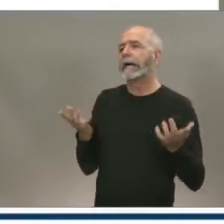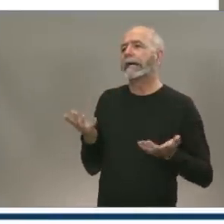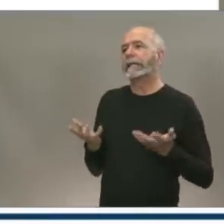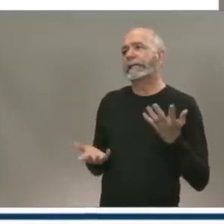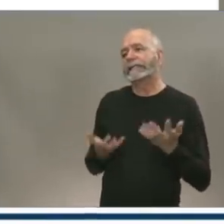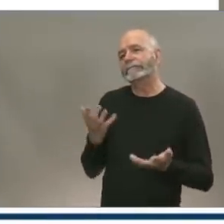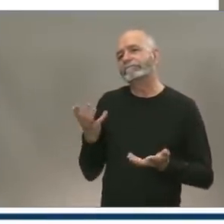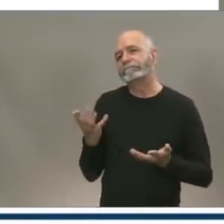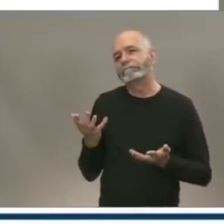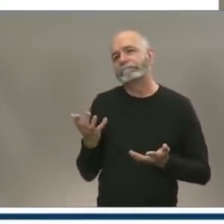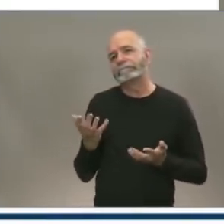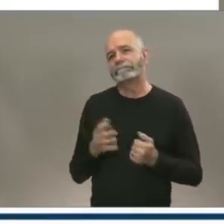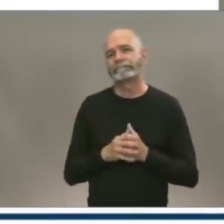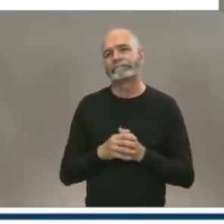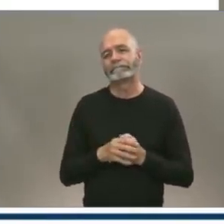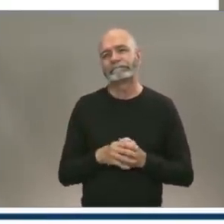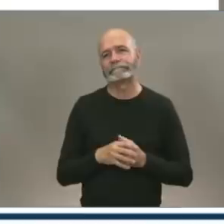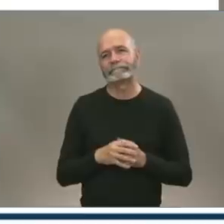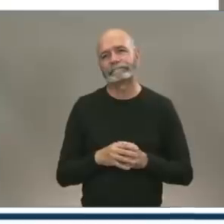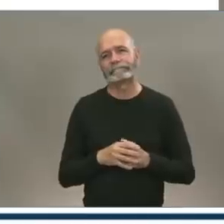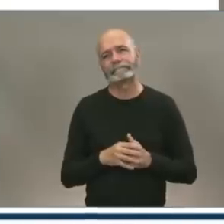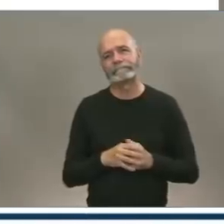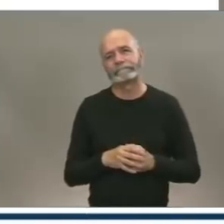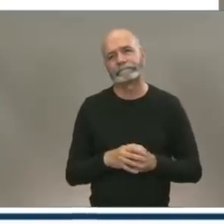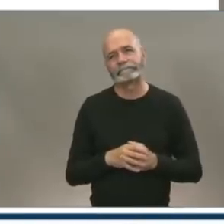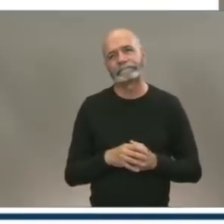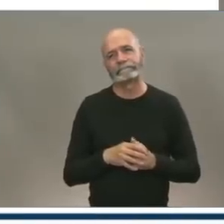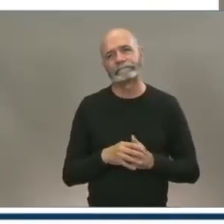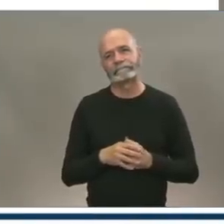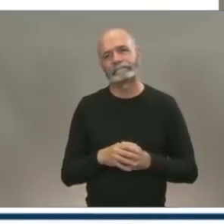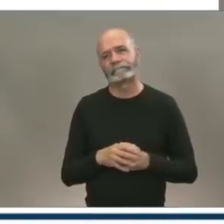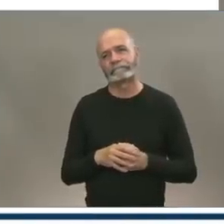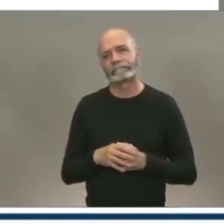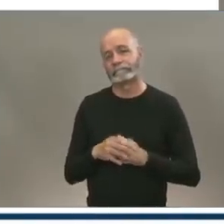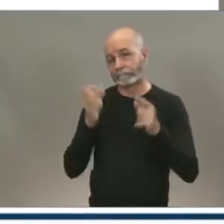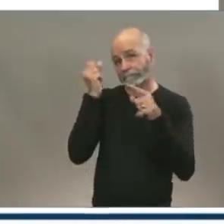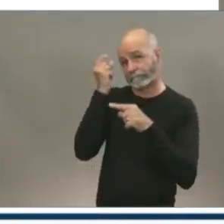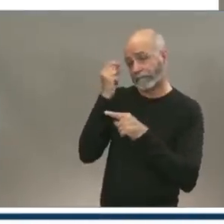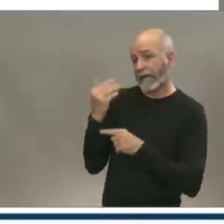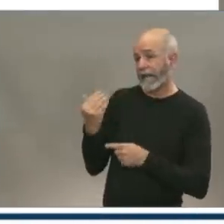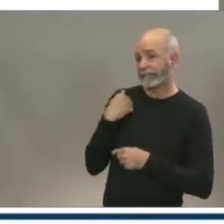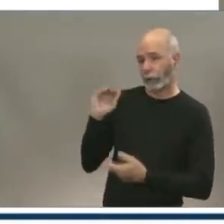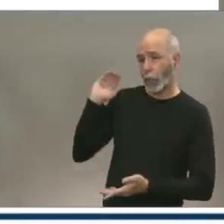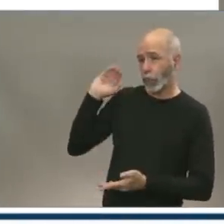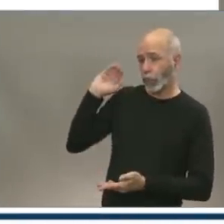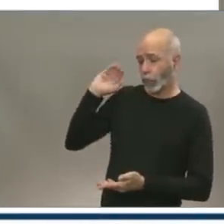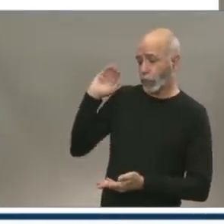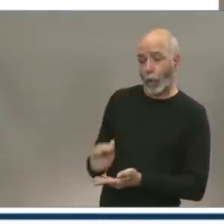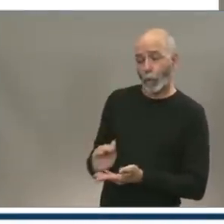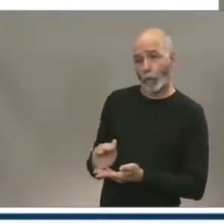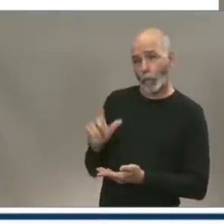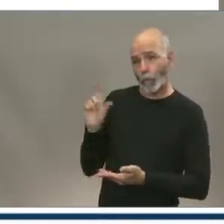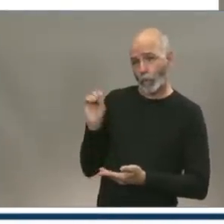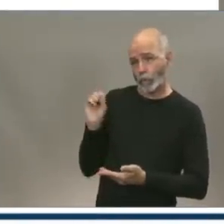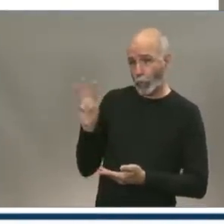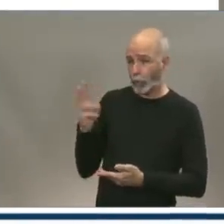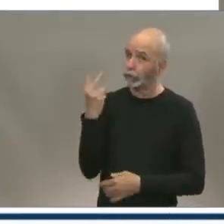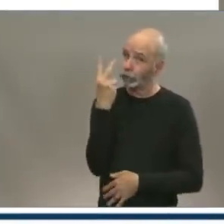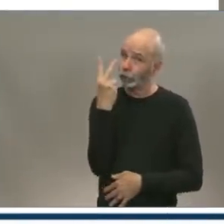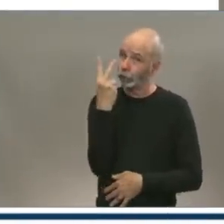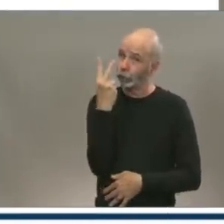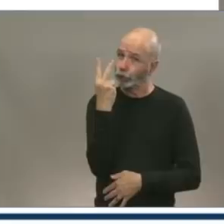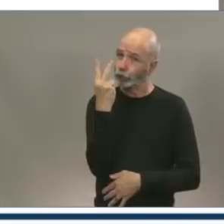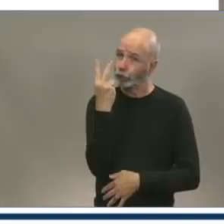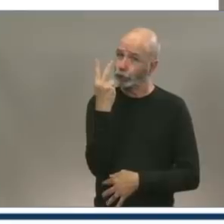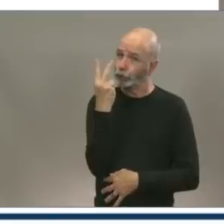that because of the low risk, it's not zero. I mean, this is all about, you know, that people who are fully vaccinated, if they've been in an exposure,